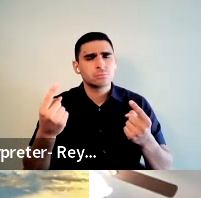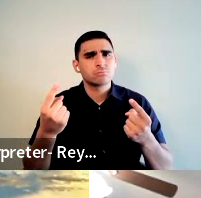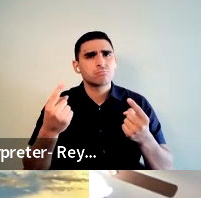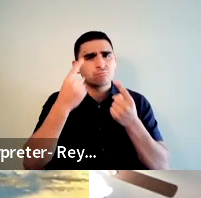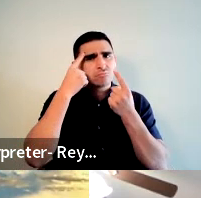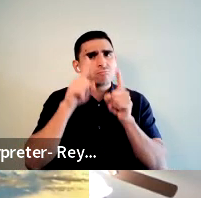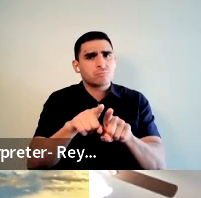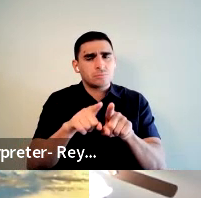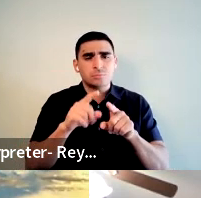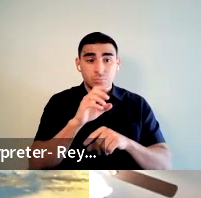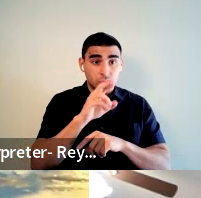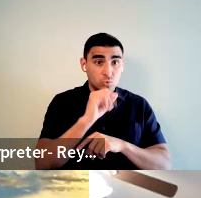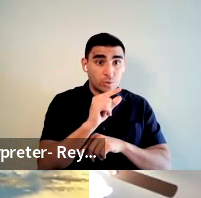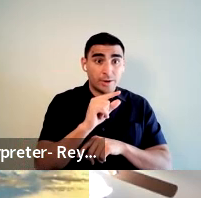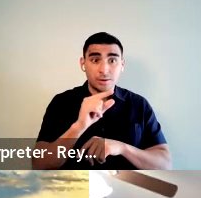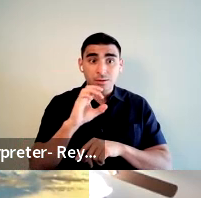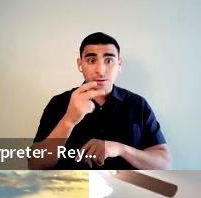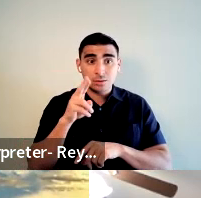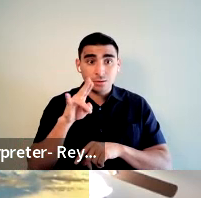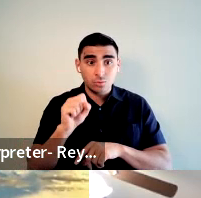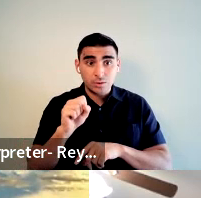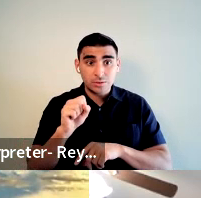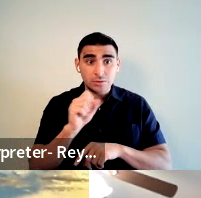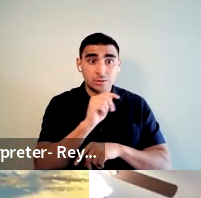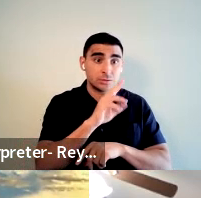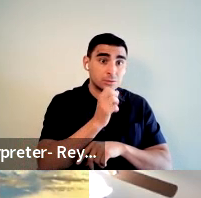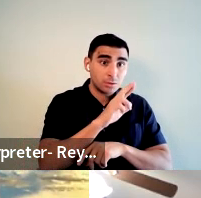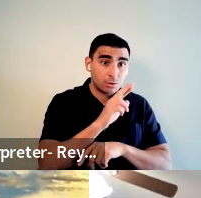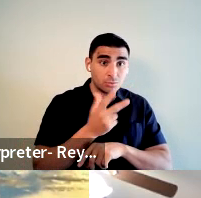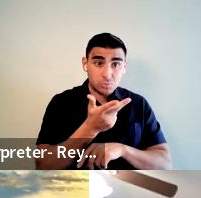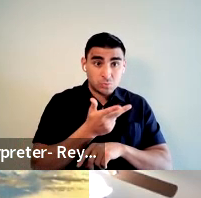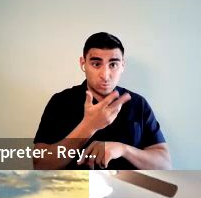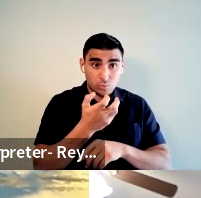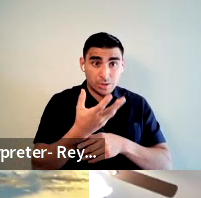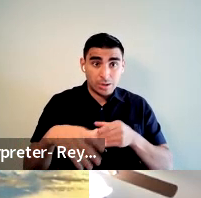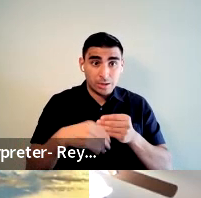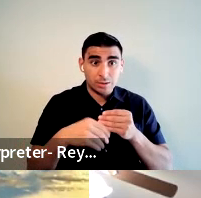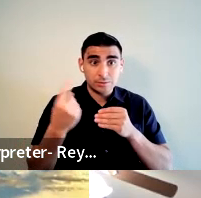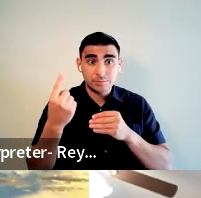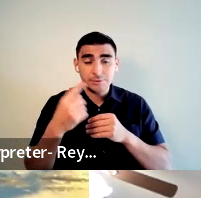Craig, Chris, Tucker, if there's anything you want to add to that, please do.